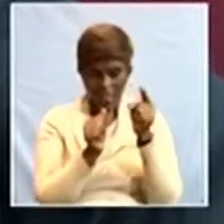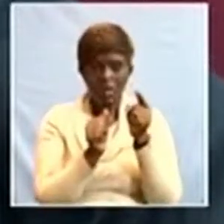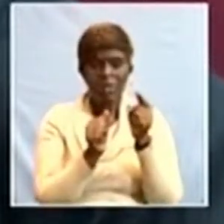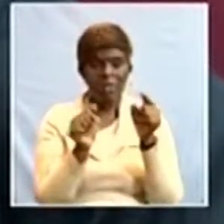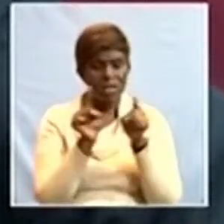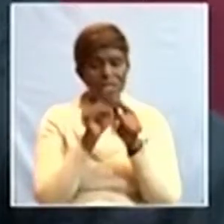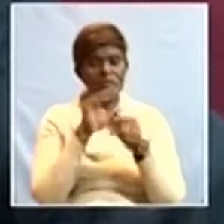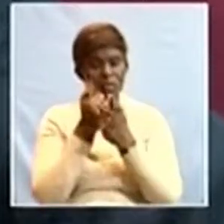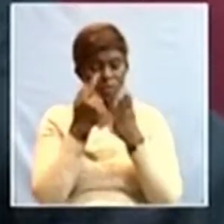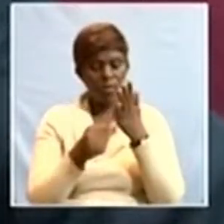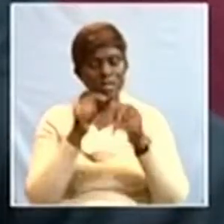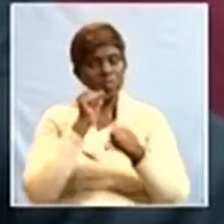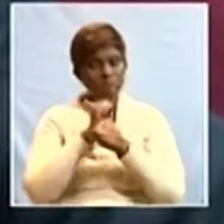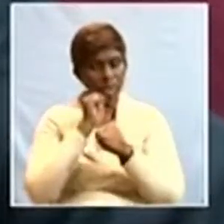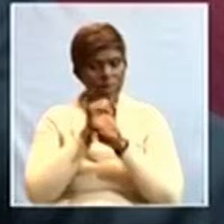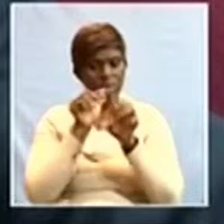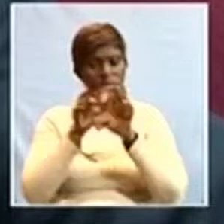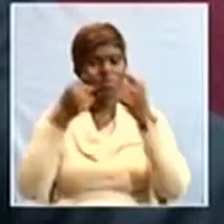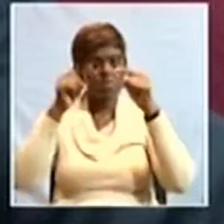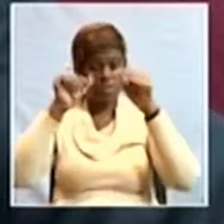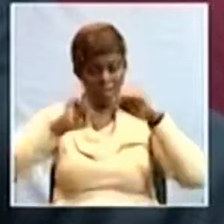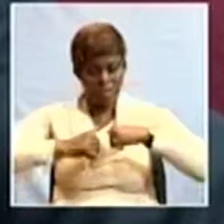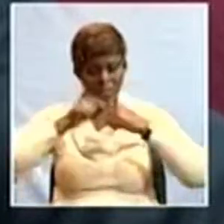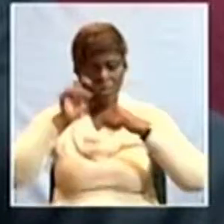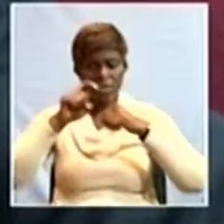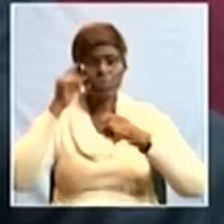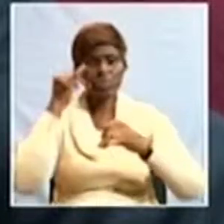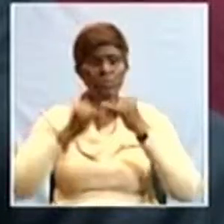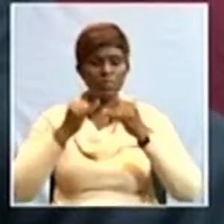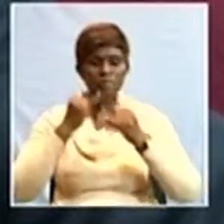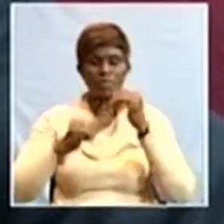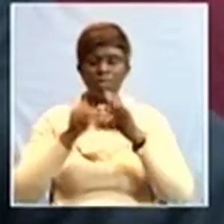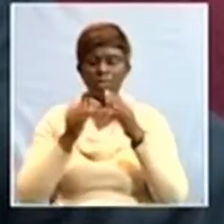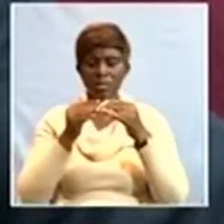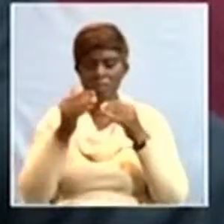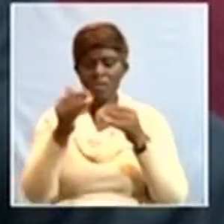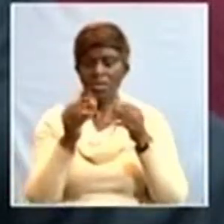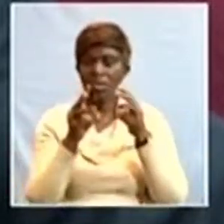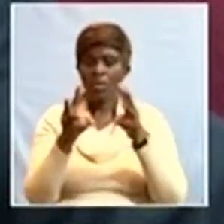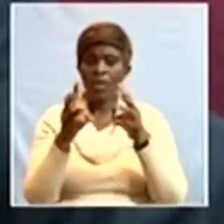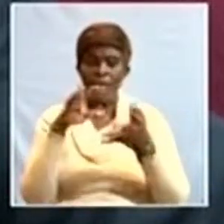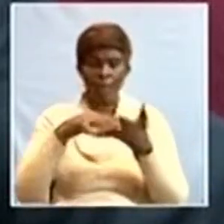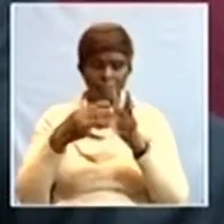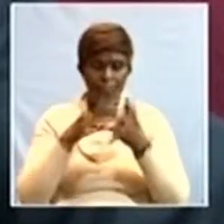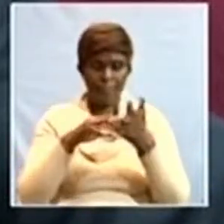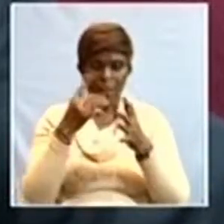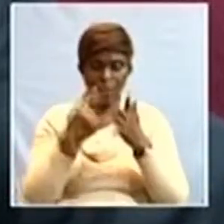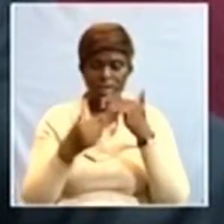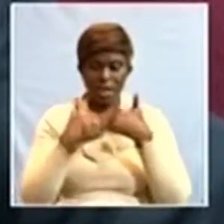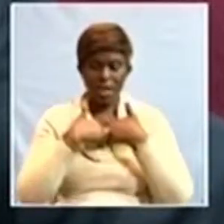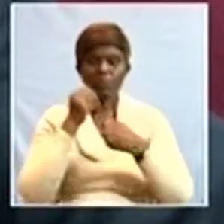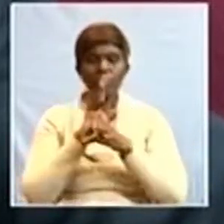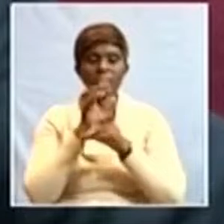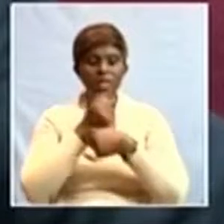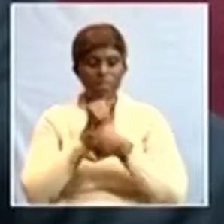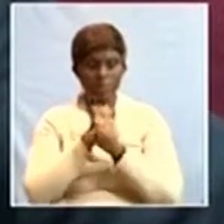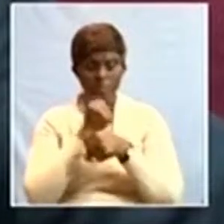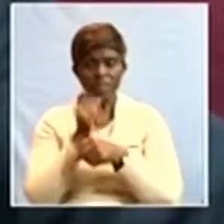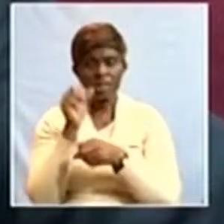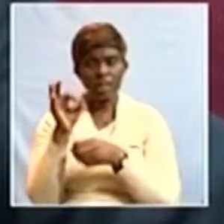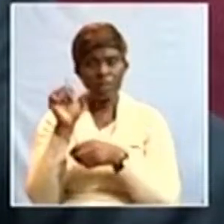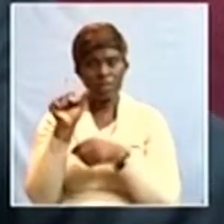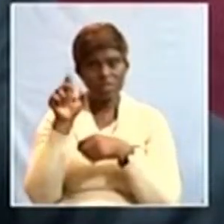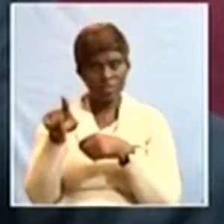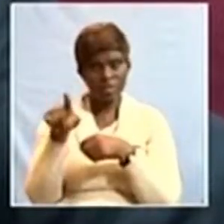these are work in progress. We need to complete them in the next season. So the only integration that has been made is this one, FSP. Benefited